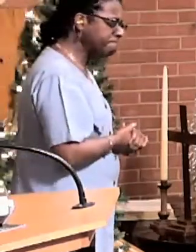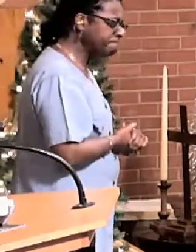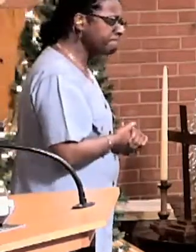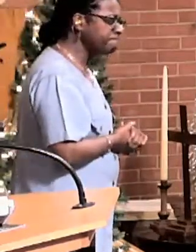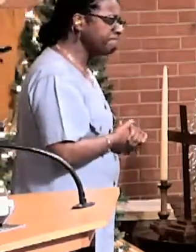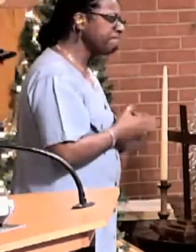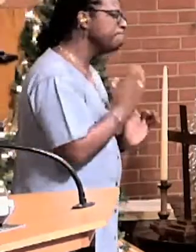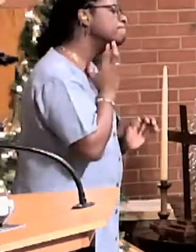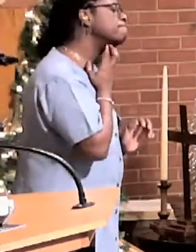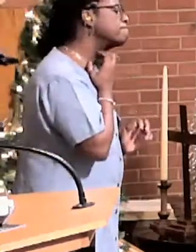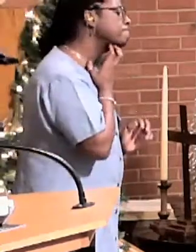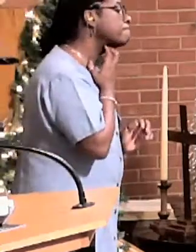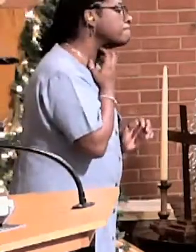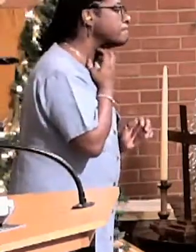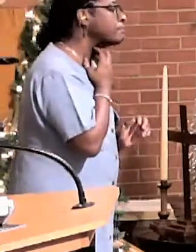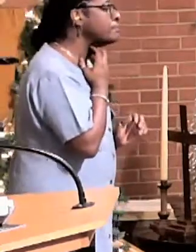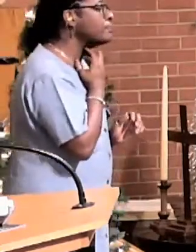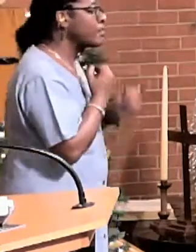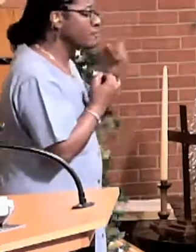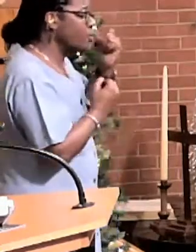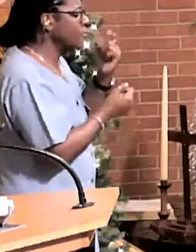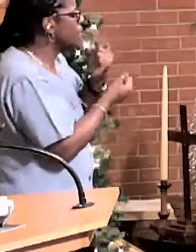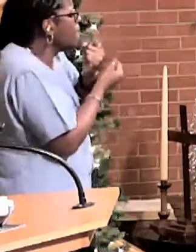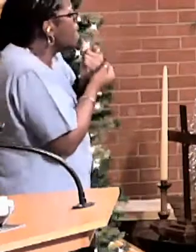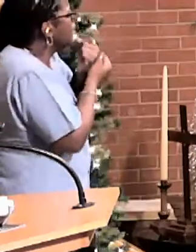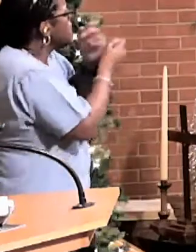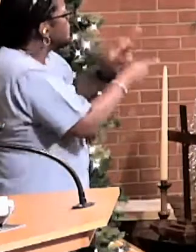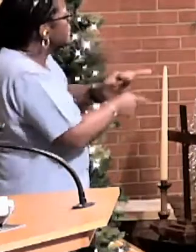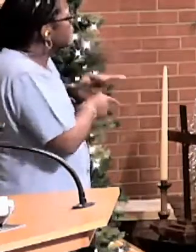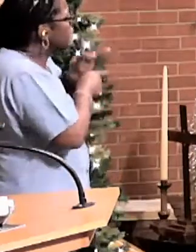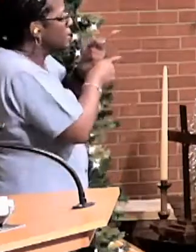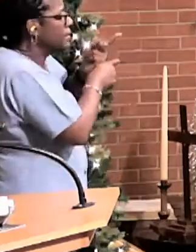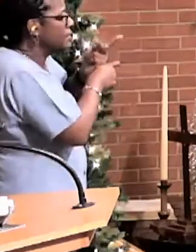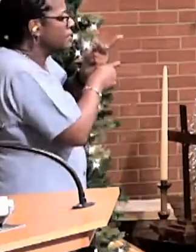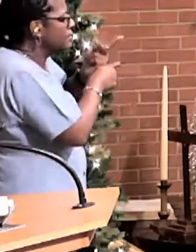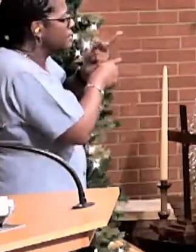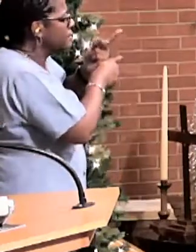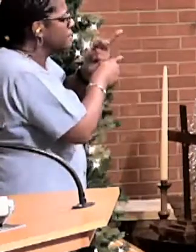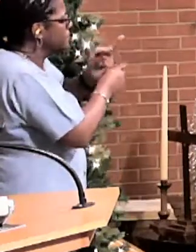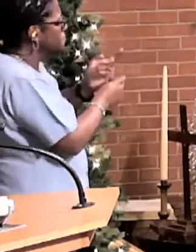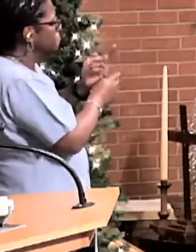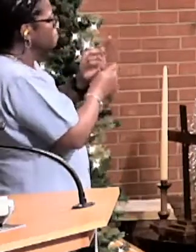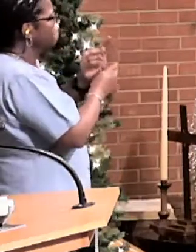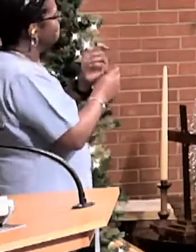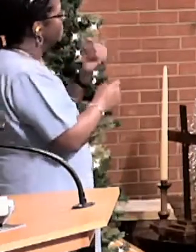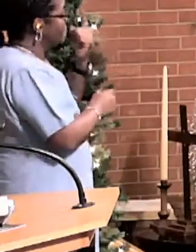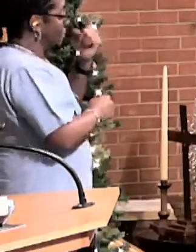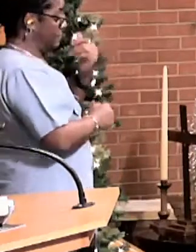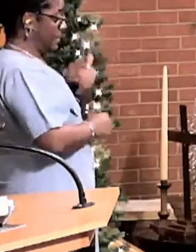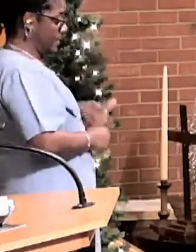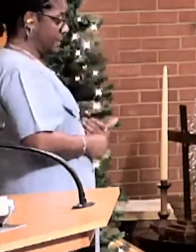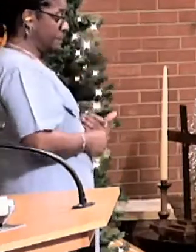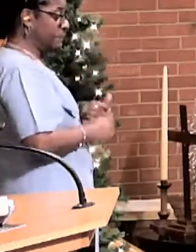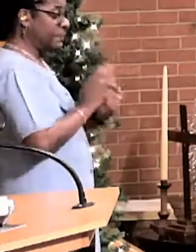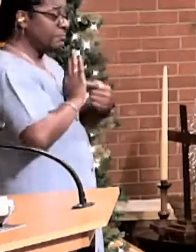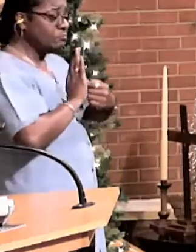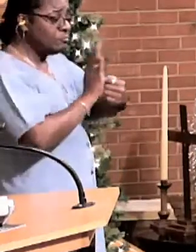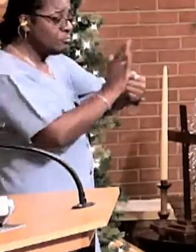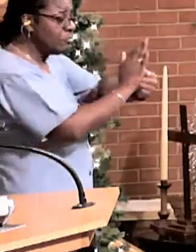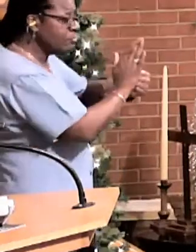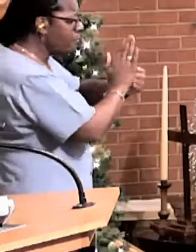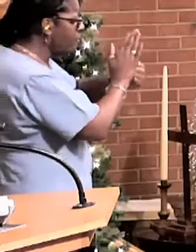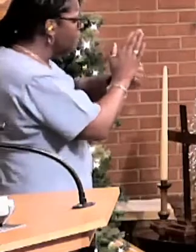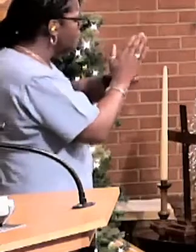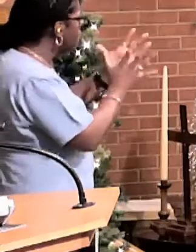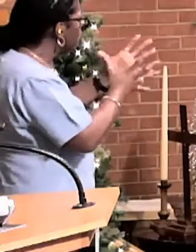I can get the mic on. For your loving kindness and your mercy toward me. How you showed how awesome